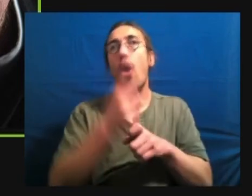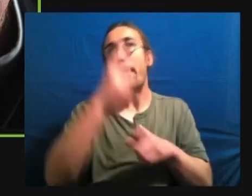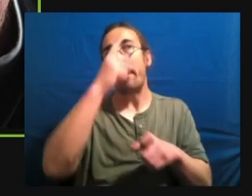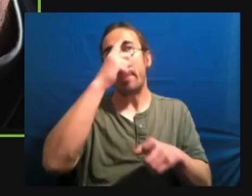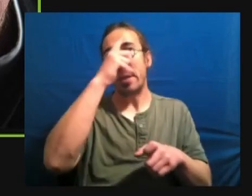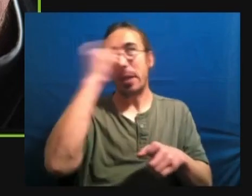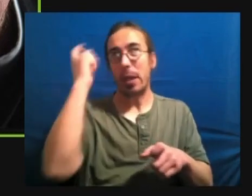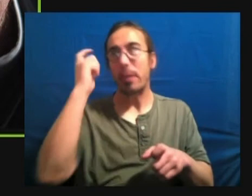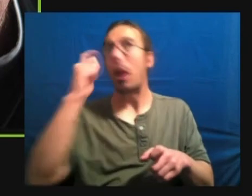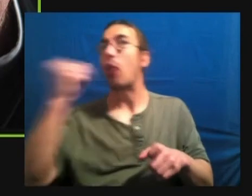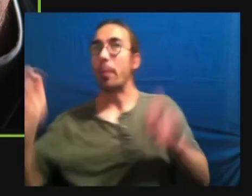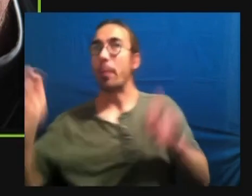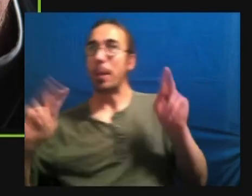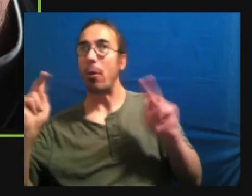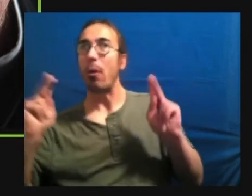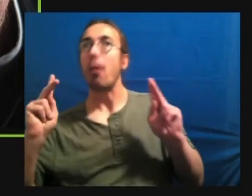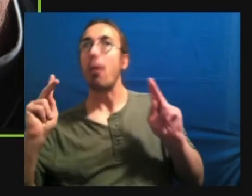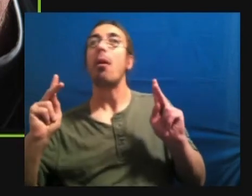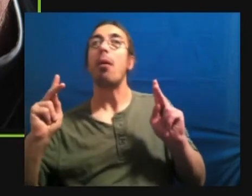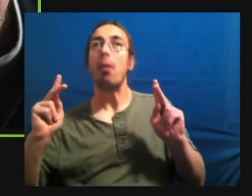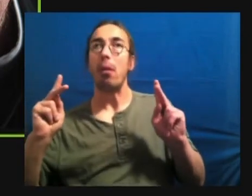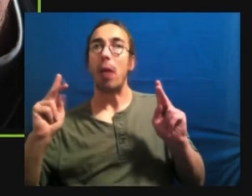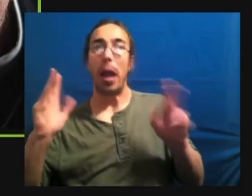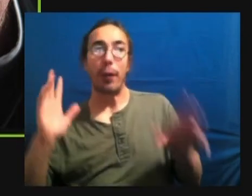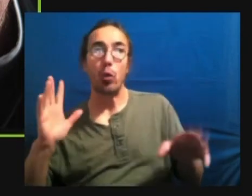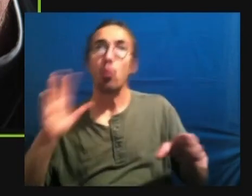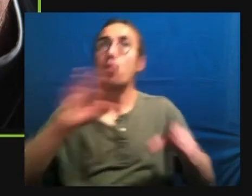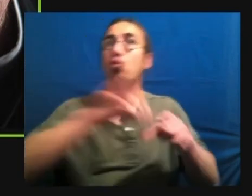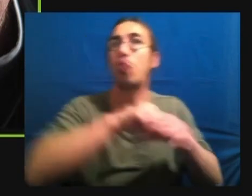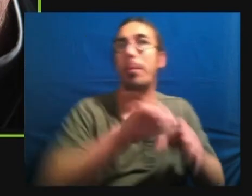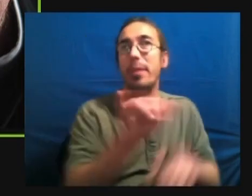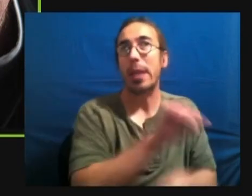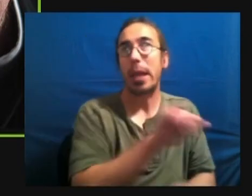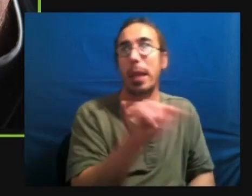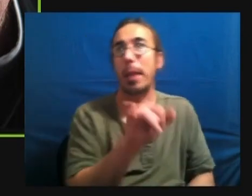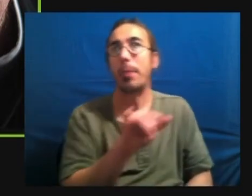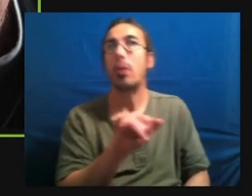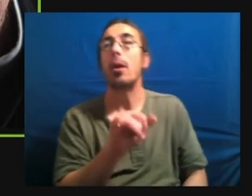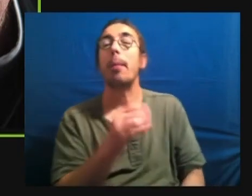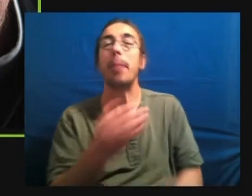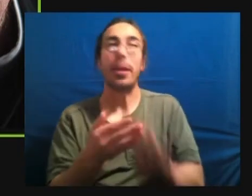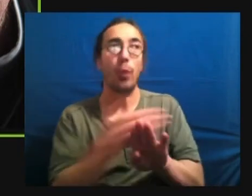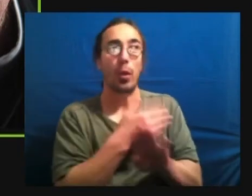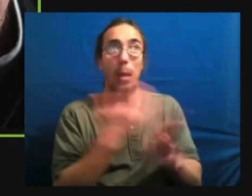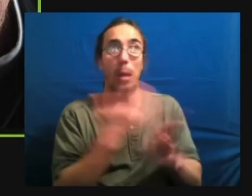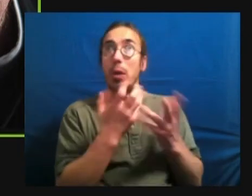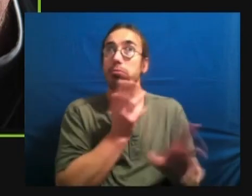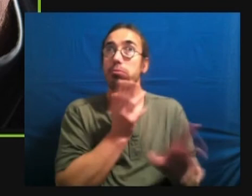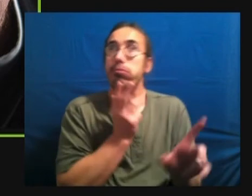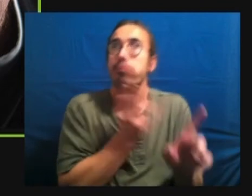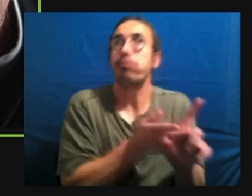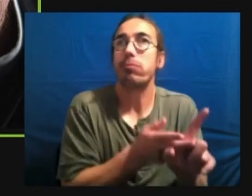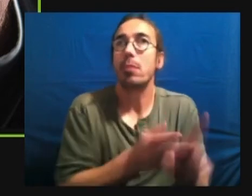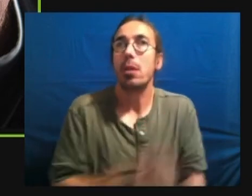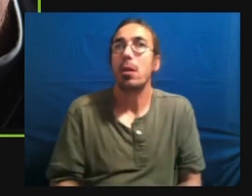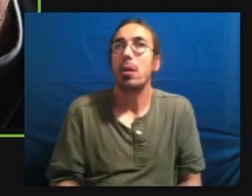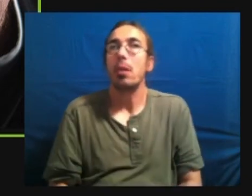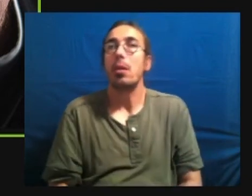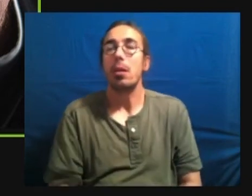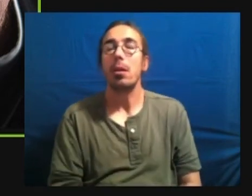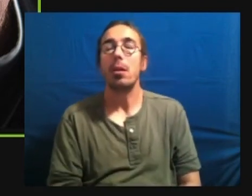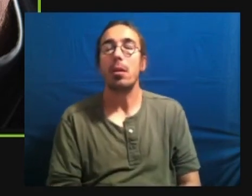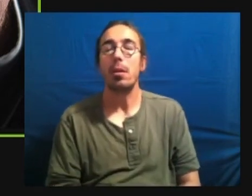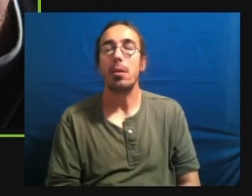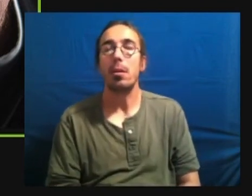the majority, have to also be there. And so what I